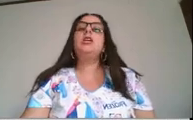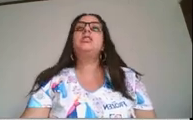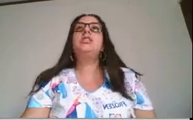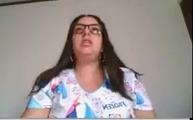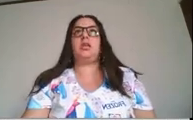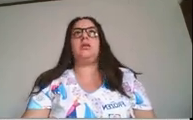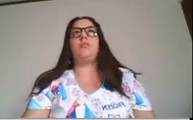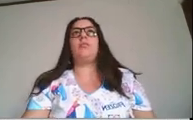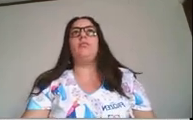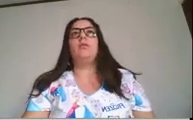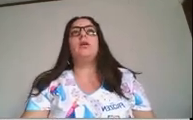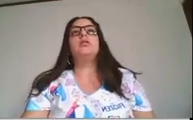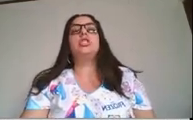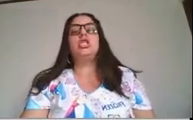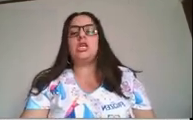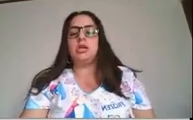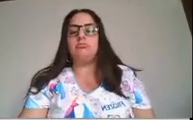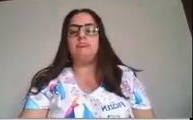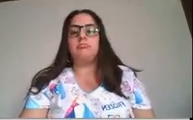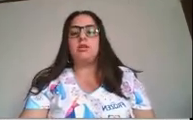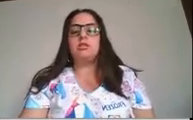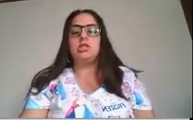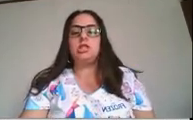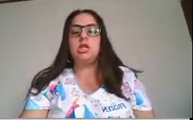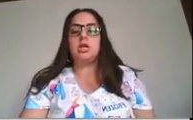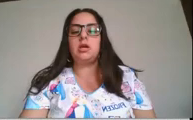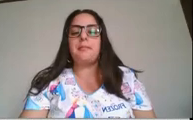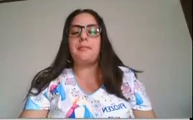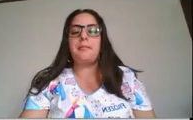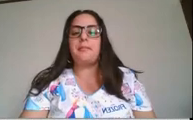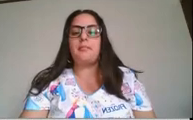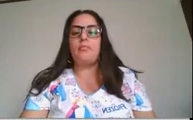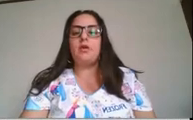Cheek, cheek, cheek.